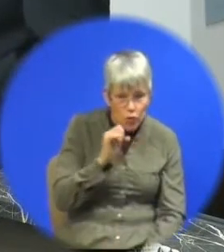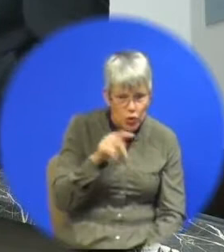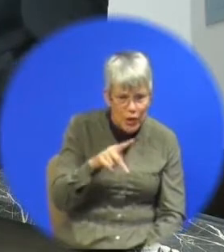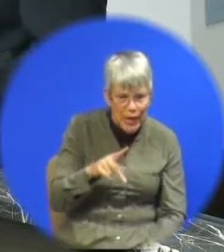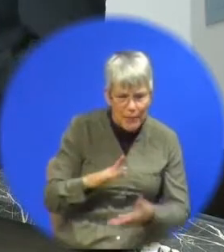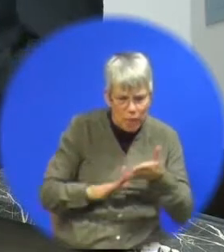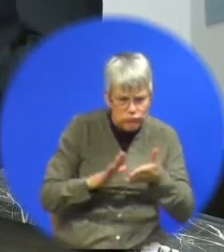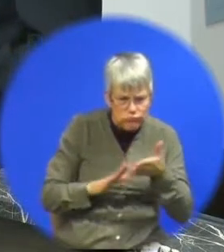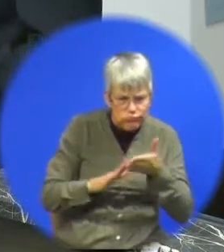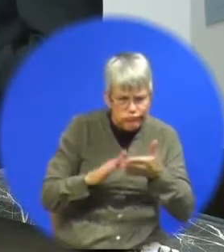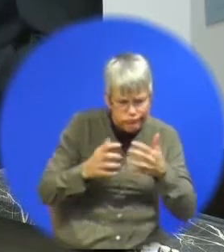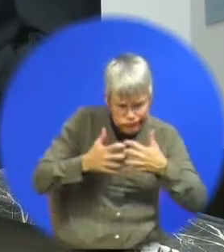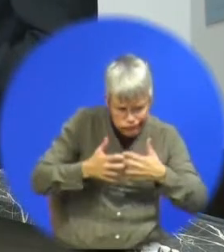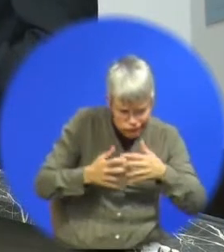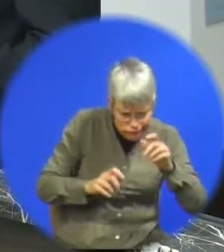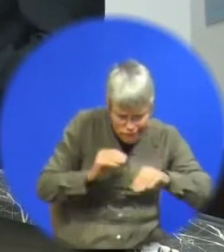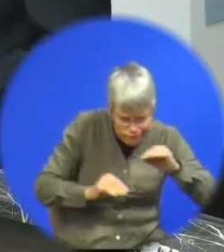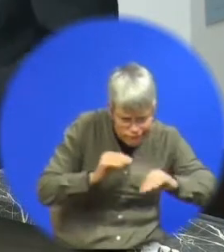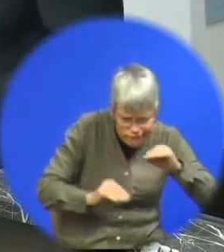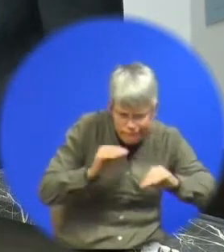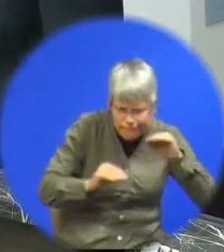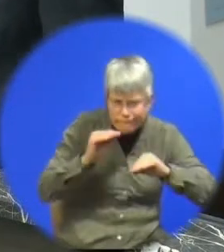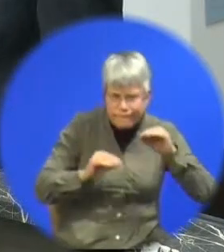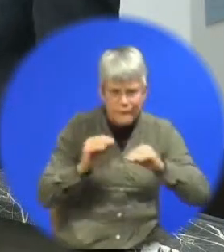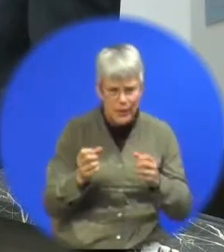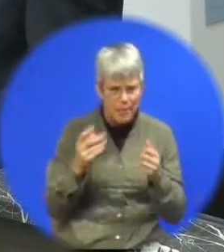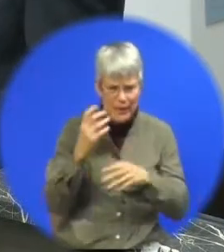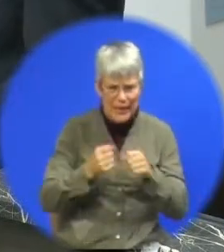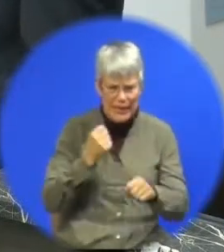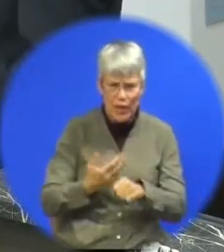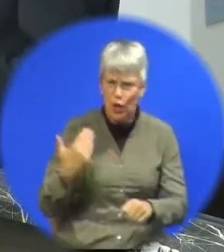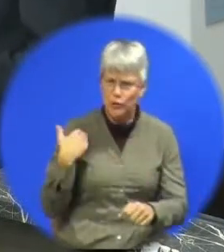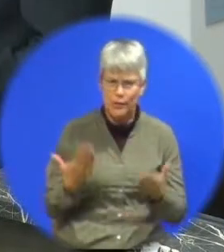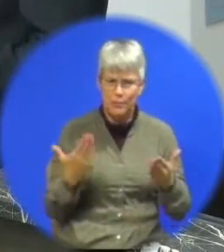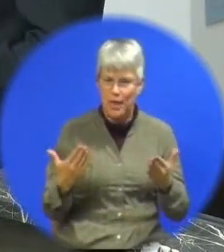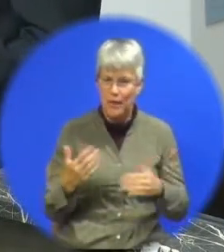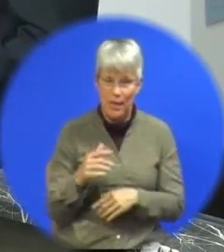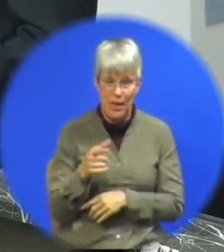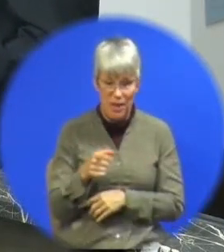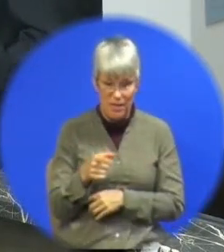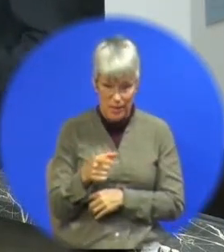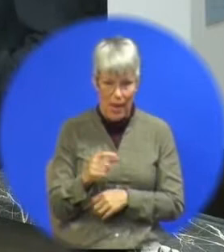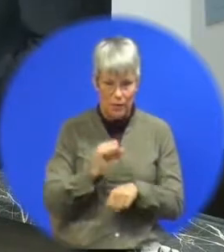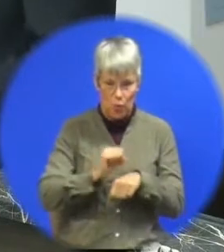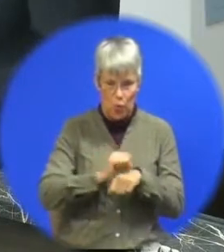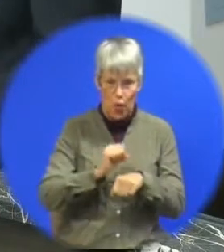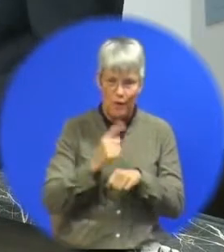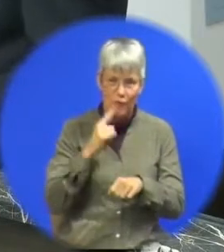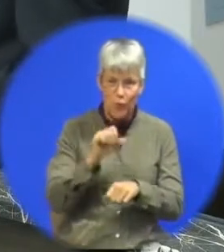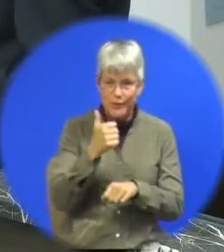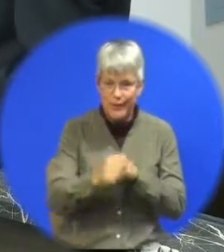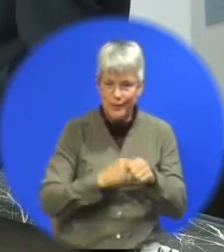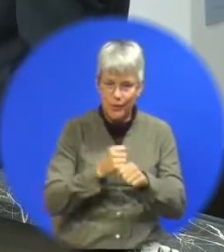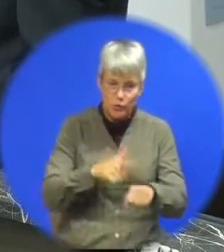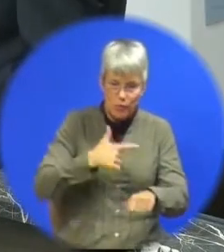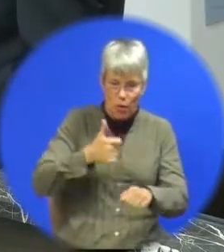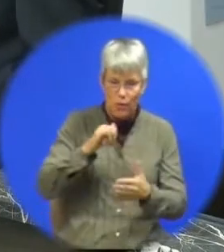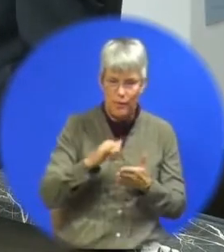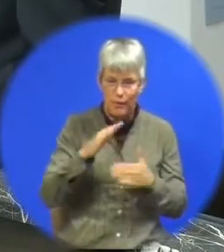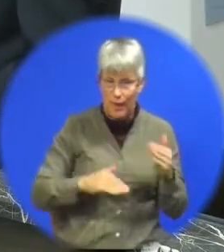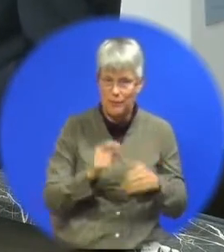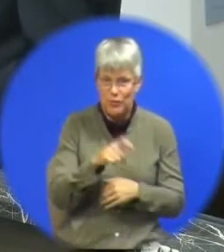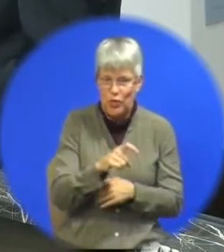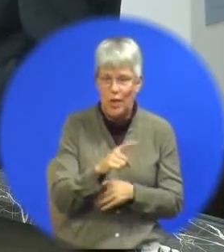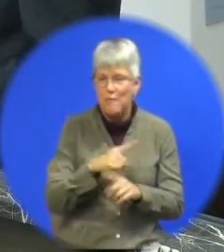shade tree stuff up on years ago, probably 10 years longer than it should have. So I do thank you. Hope you